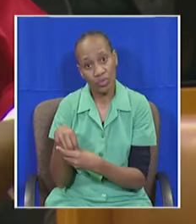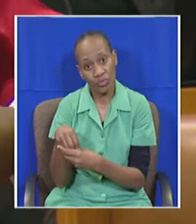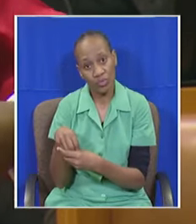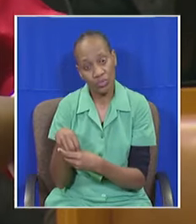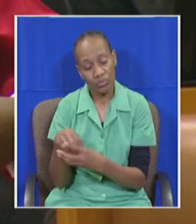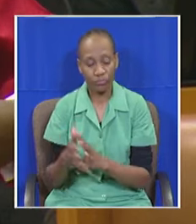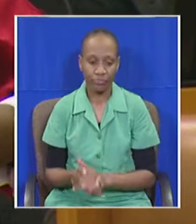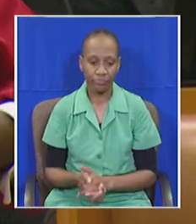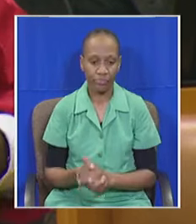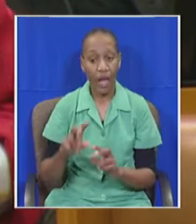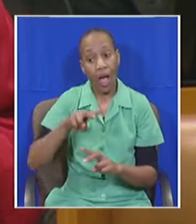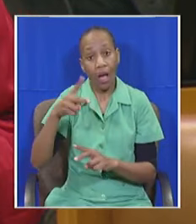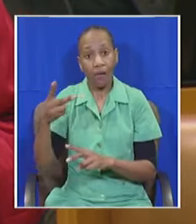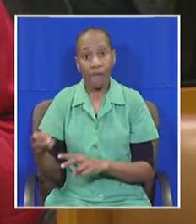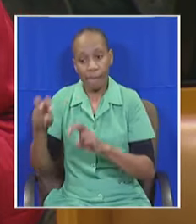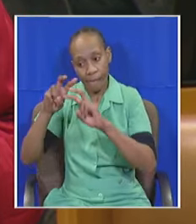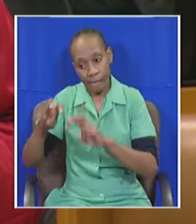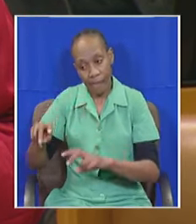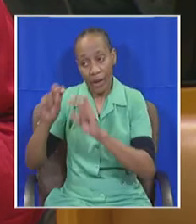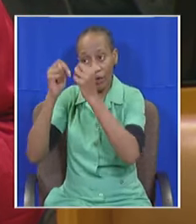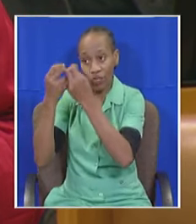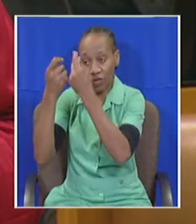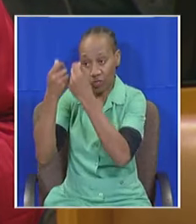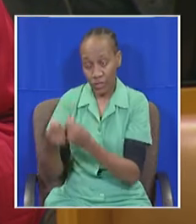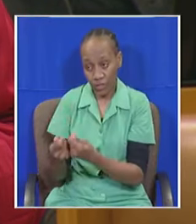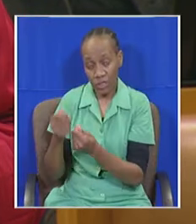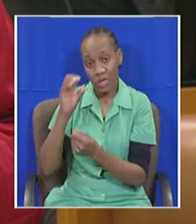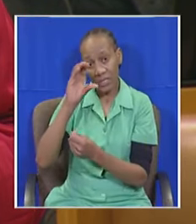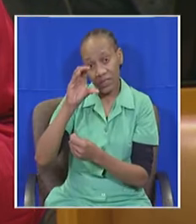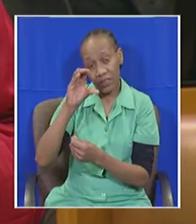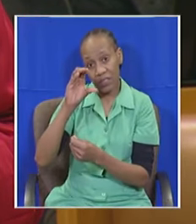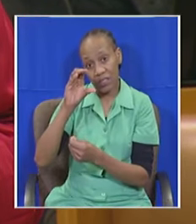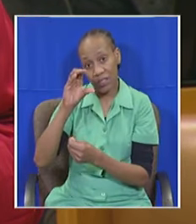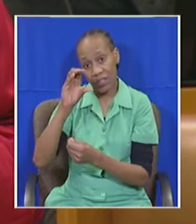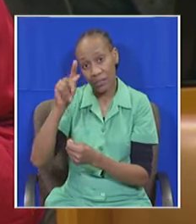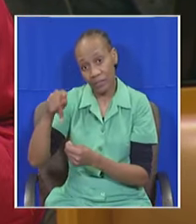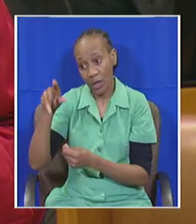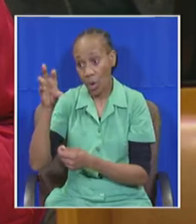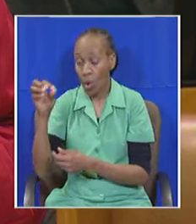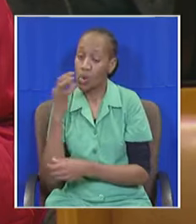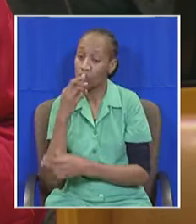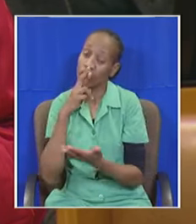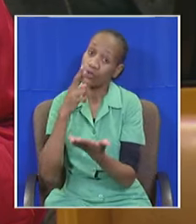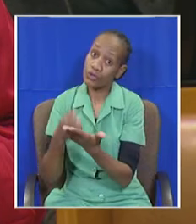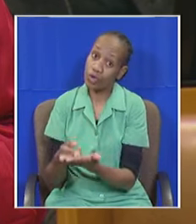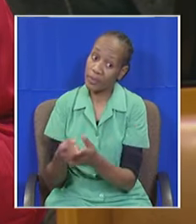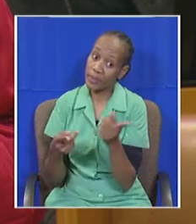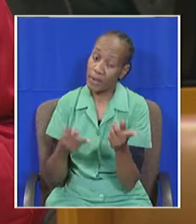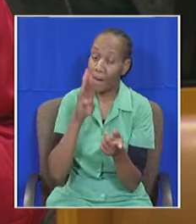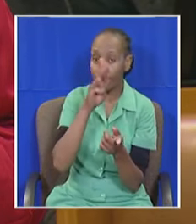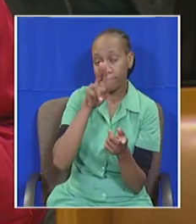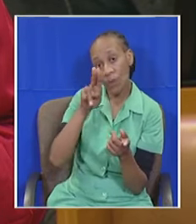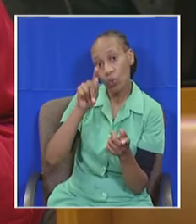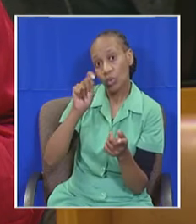A separate investigation by Treasury Chief Procurement Officer also recommended that Mr. Buthelezi be criminally charged